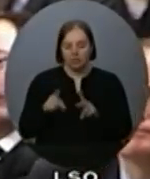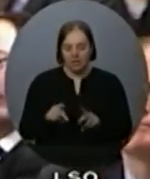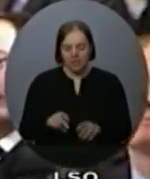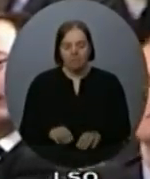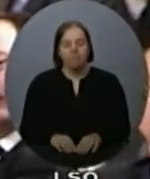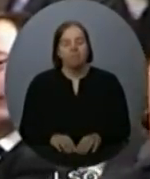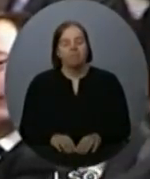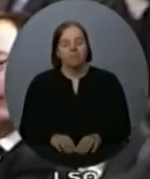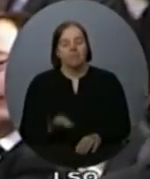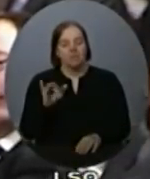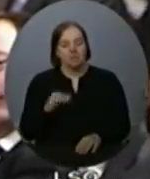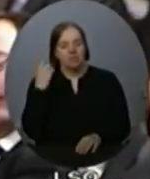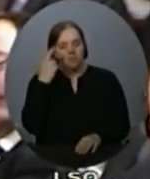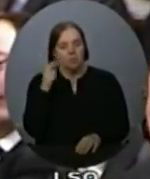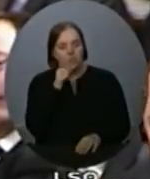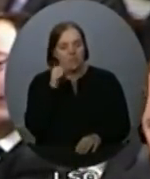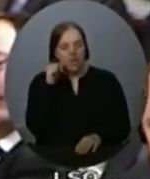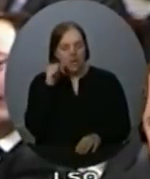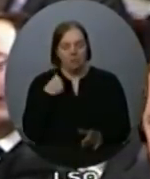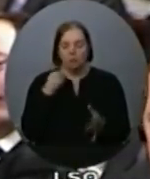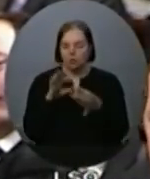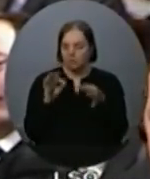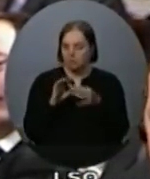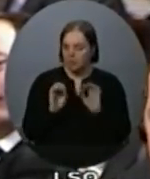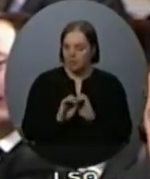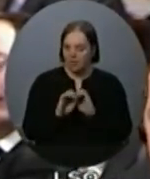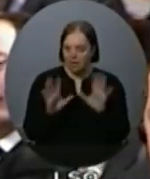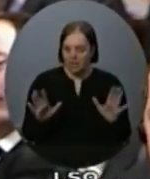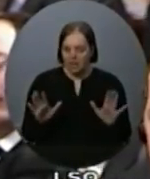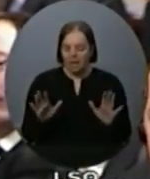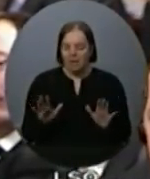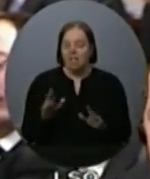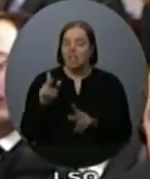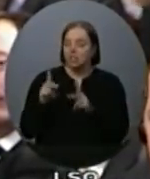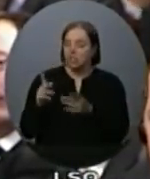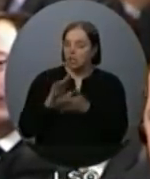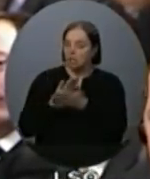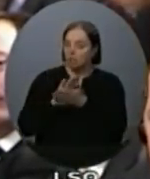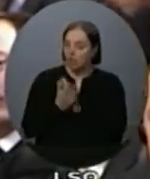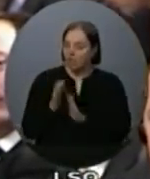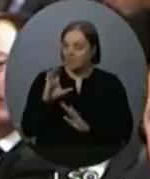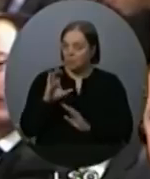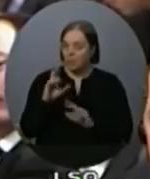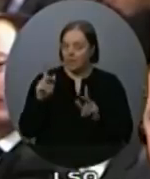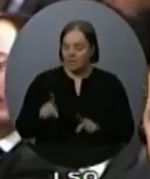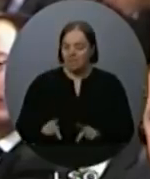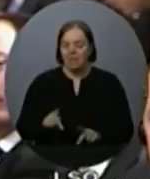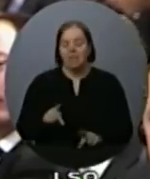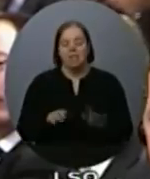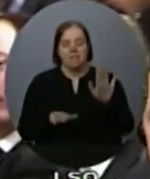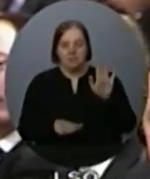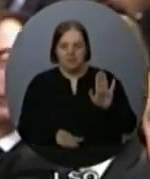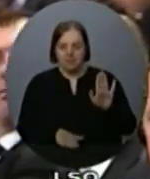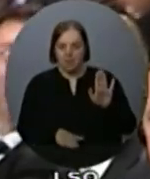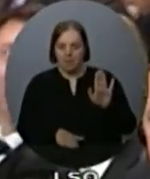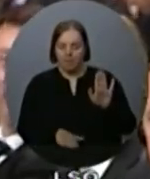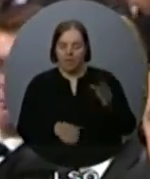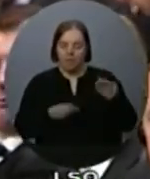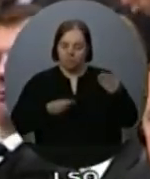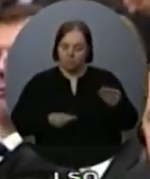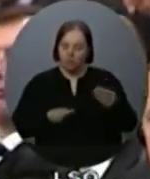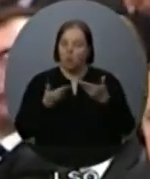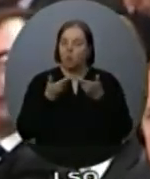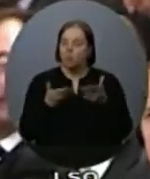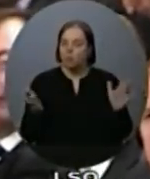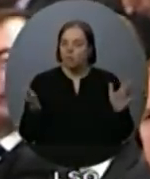clarified yesterday that citizenship applicants will now be required to recite the oath in an open and transparent manner, and to do